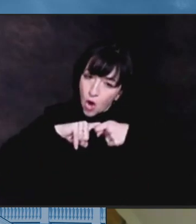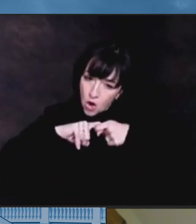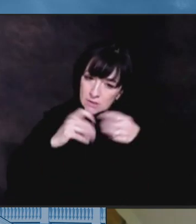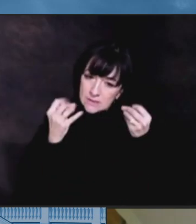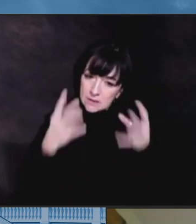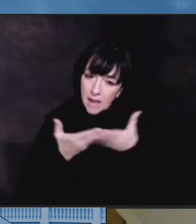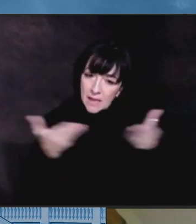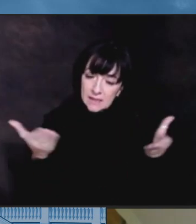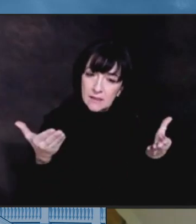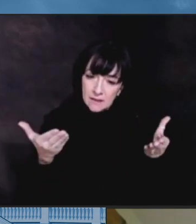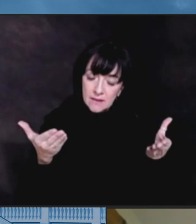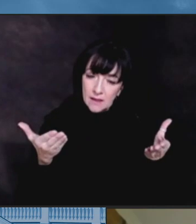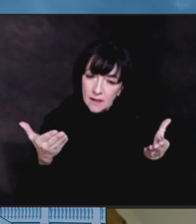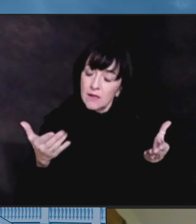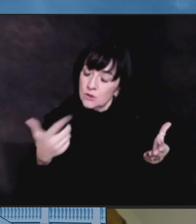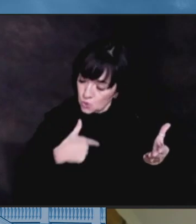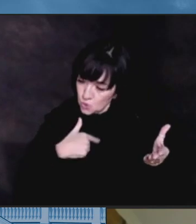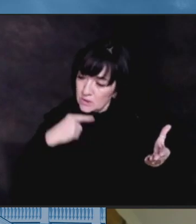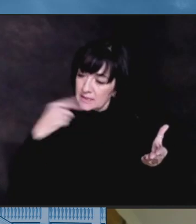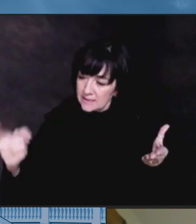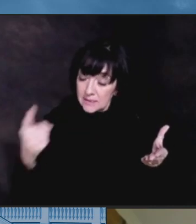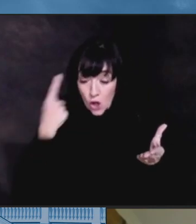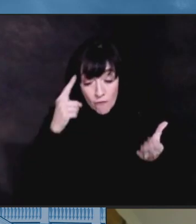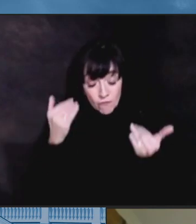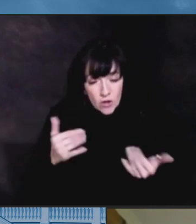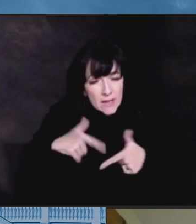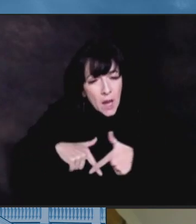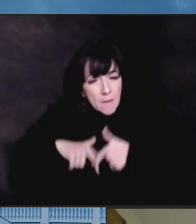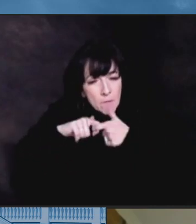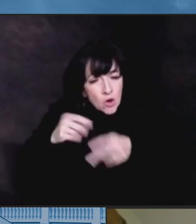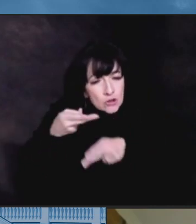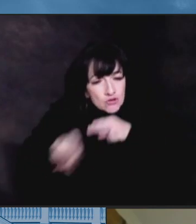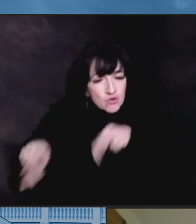competition makes a lot of sense.